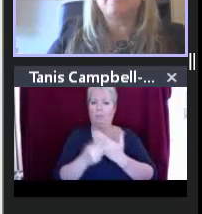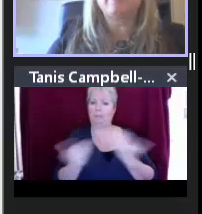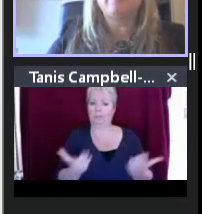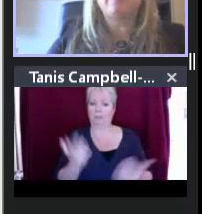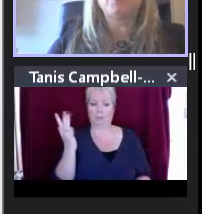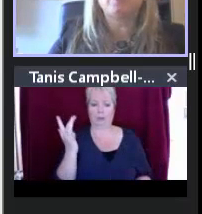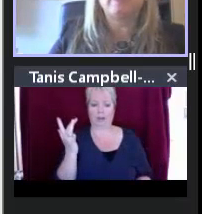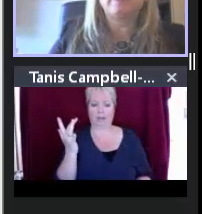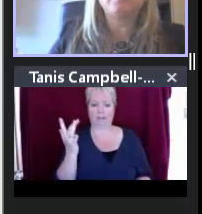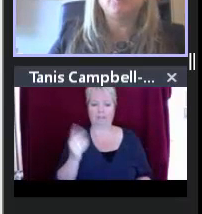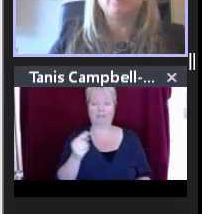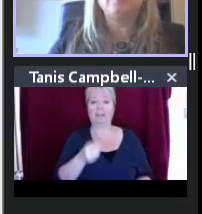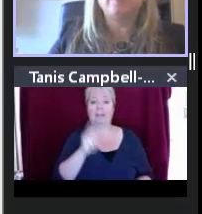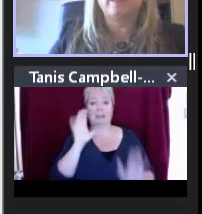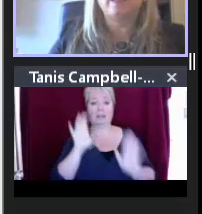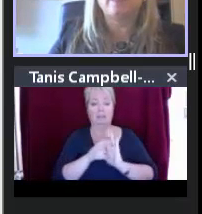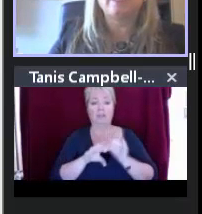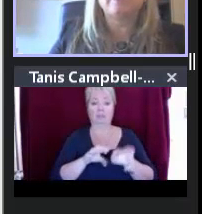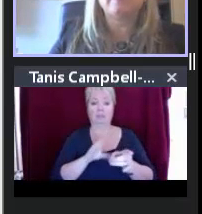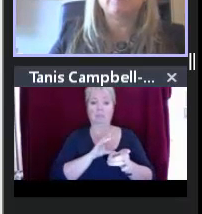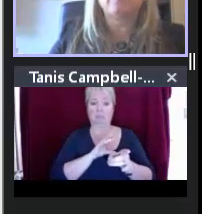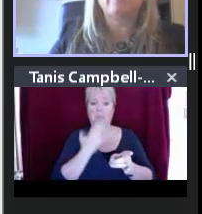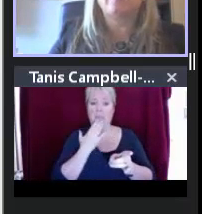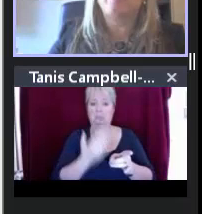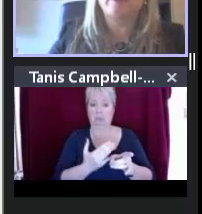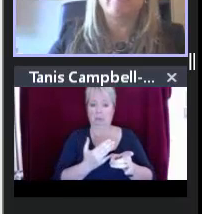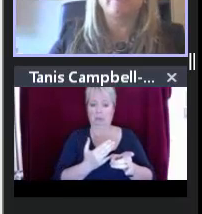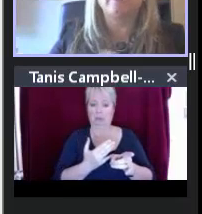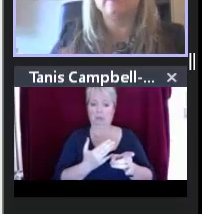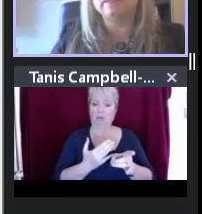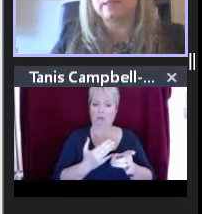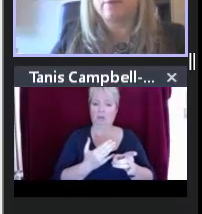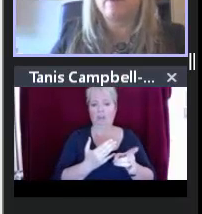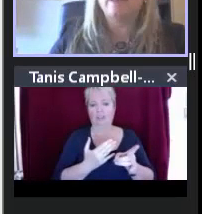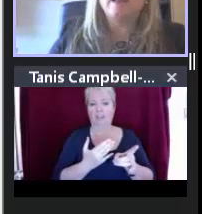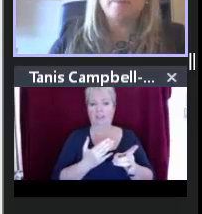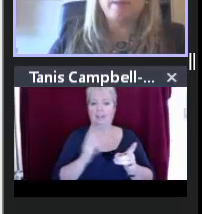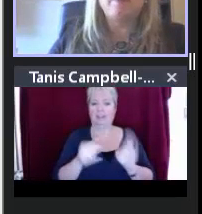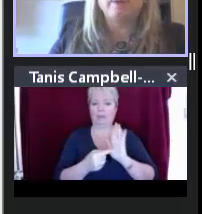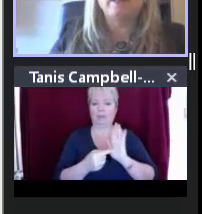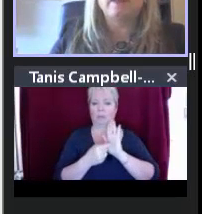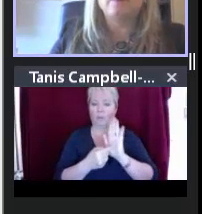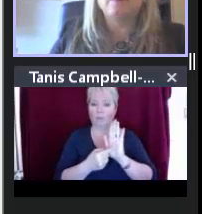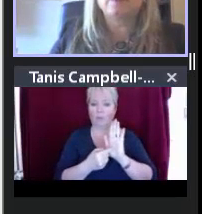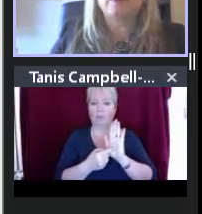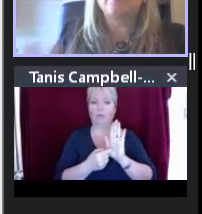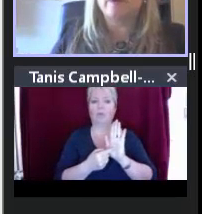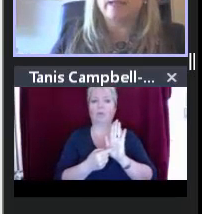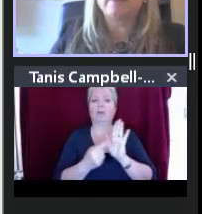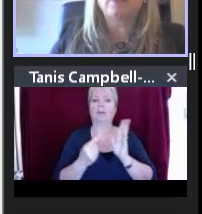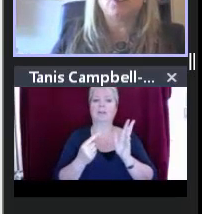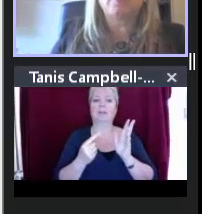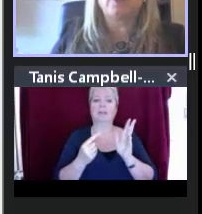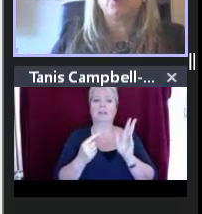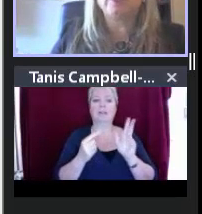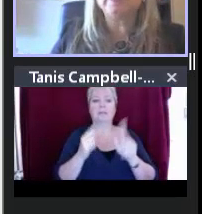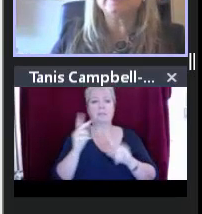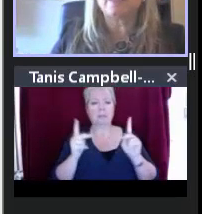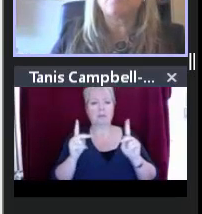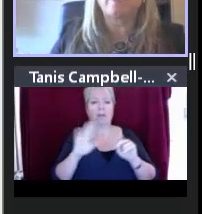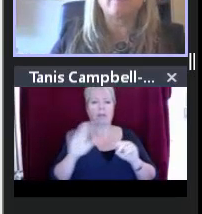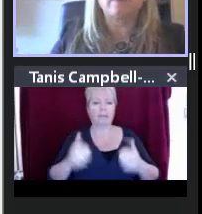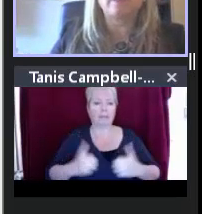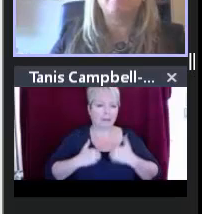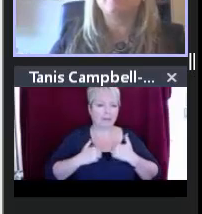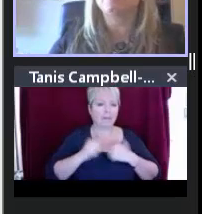nice. This is a bit of a visual, and it gives you an idea of sort of the prevalence of people and sort of their life